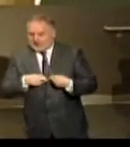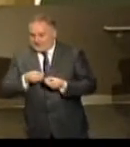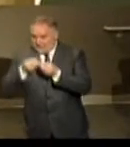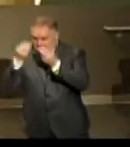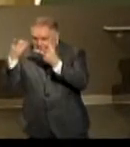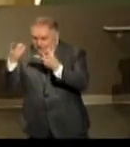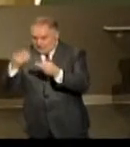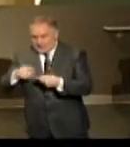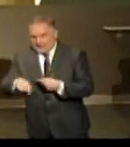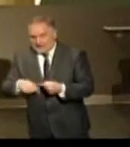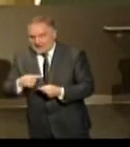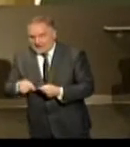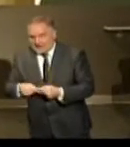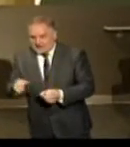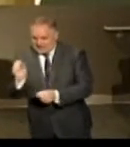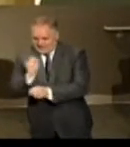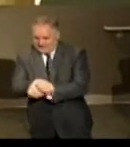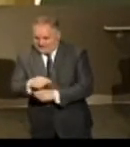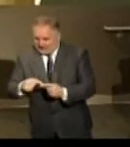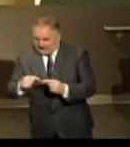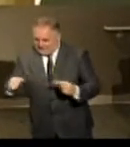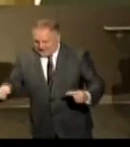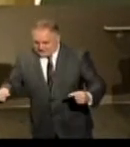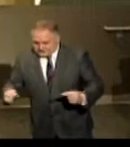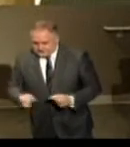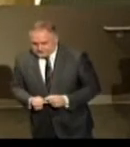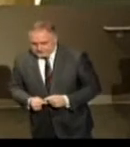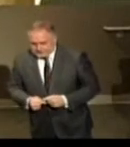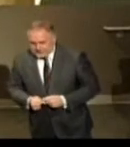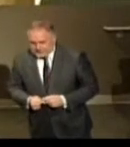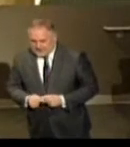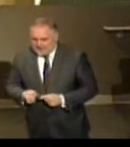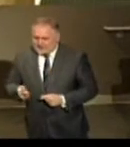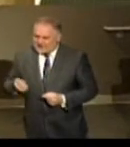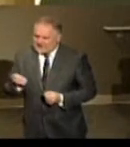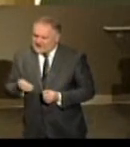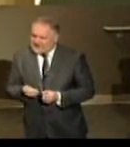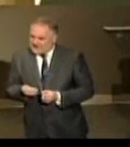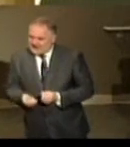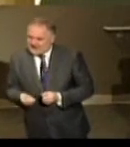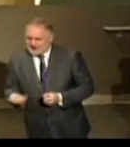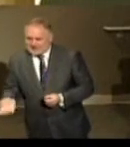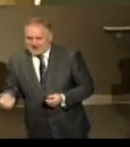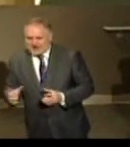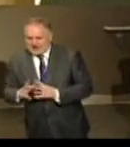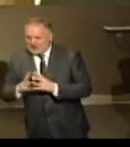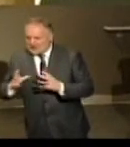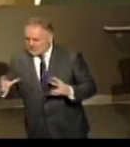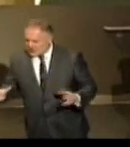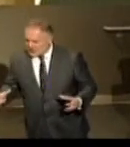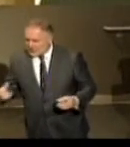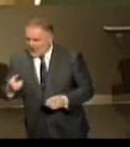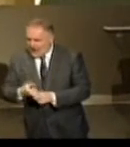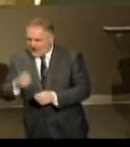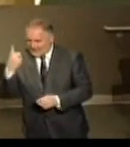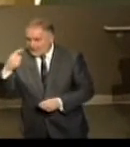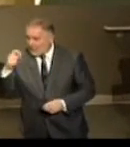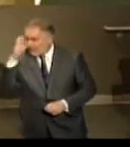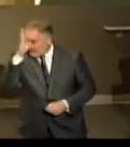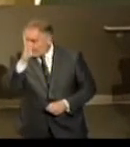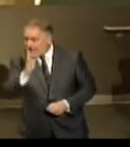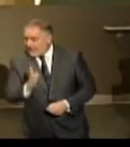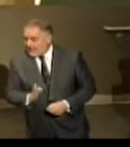about him defeating an enemy that's going to surround him. He said, God said to him, is anything too